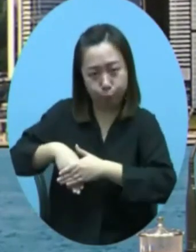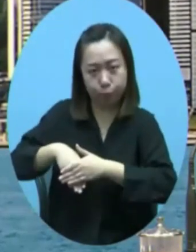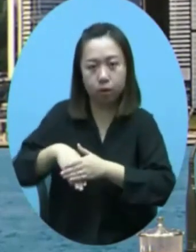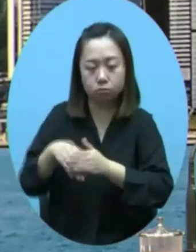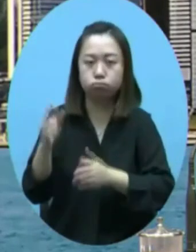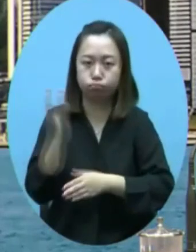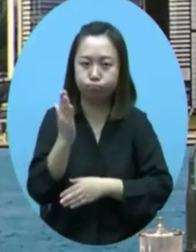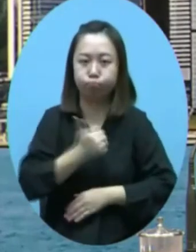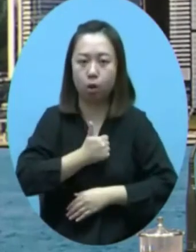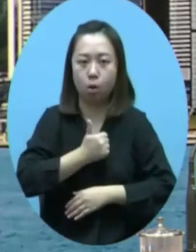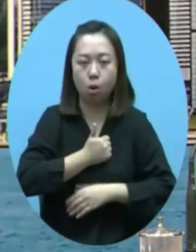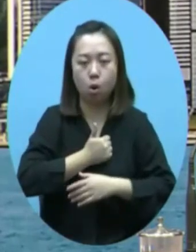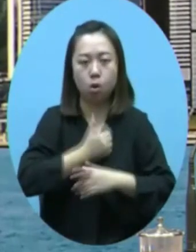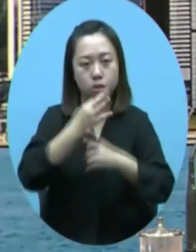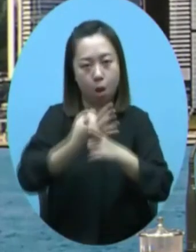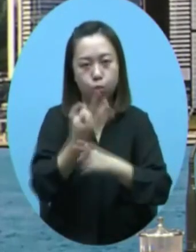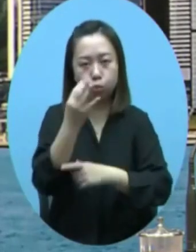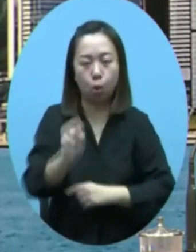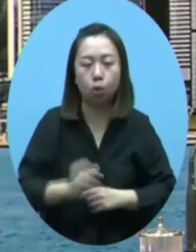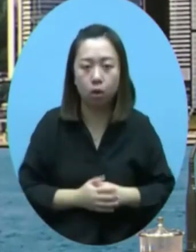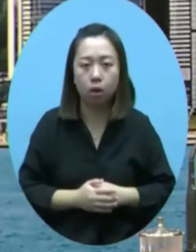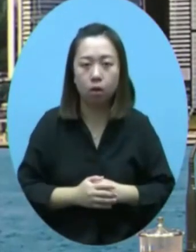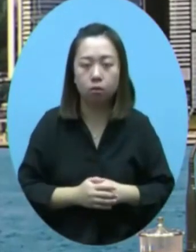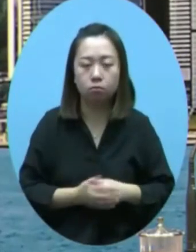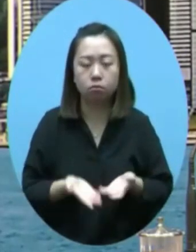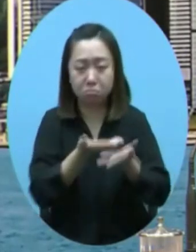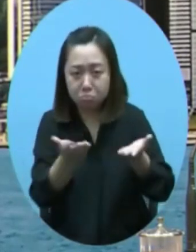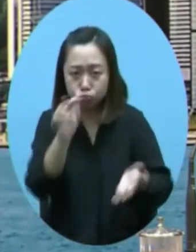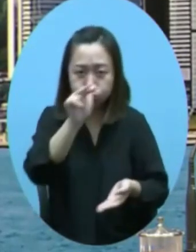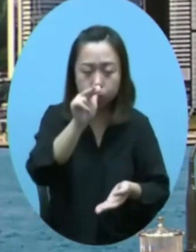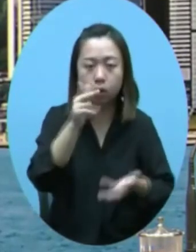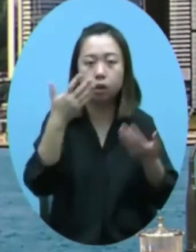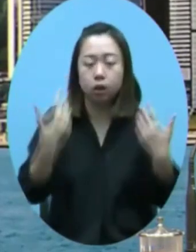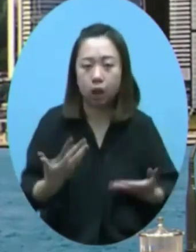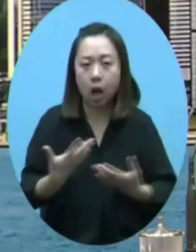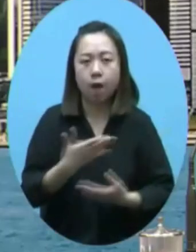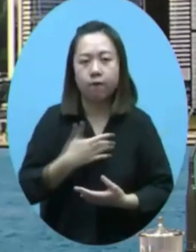And the stockpile is enough to last for 3 months. But as you can